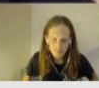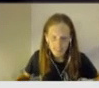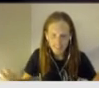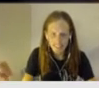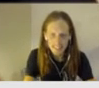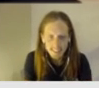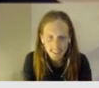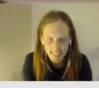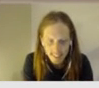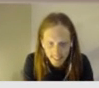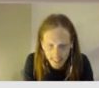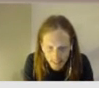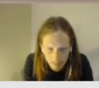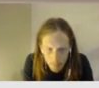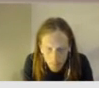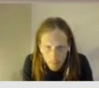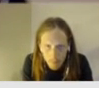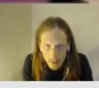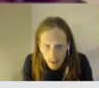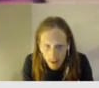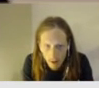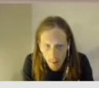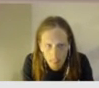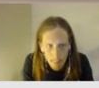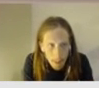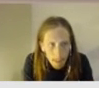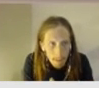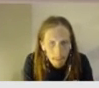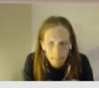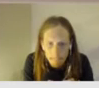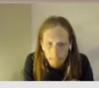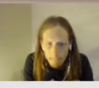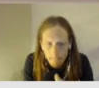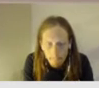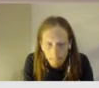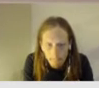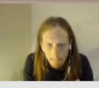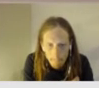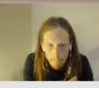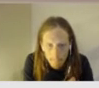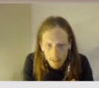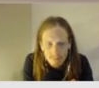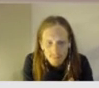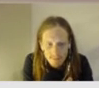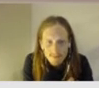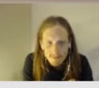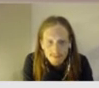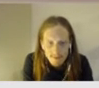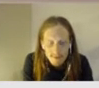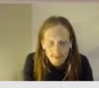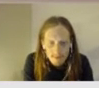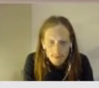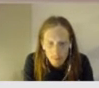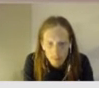I shoot in different environments. So if I'm at home and I'm going to go shoot street, I will check out when the sunrise is going to come up that